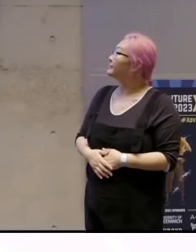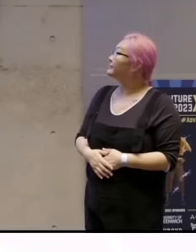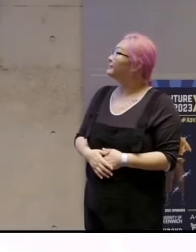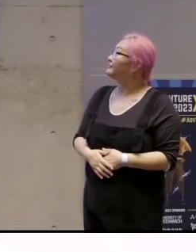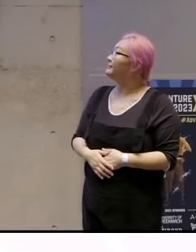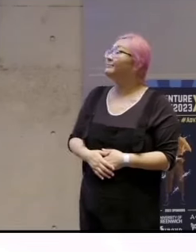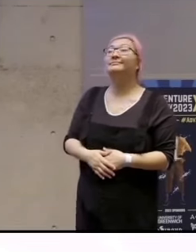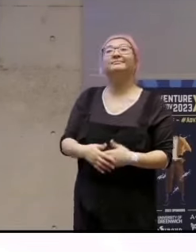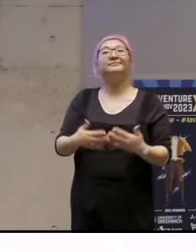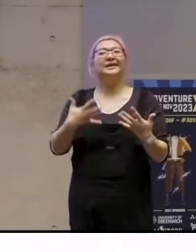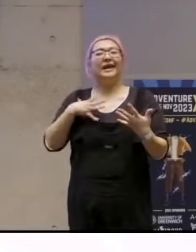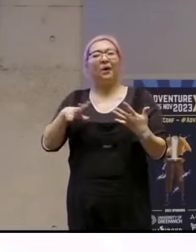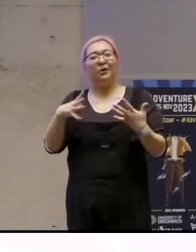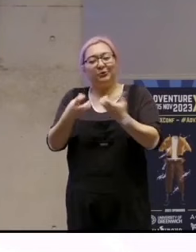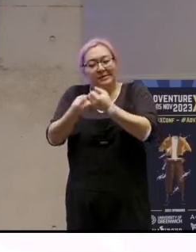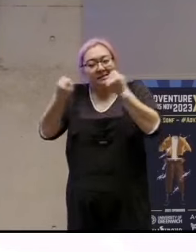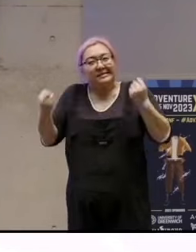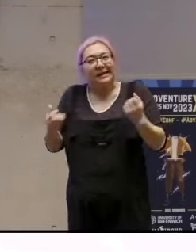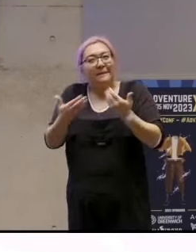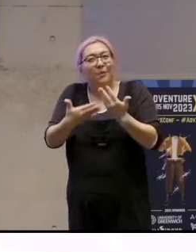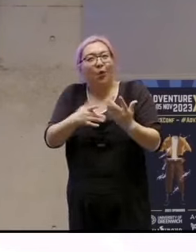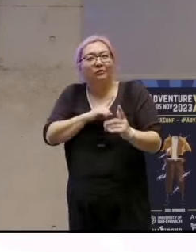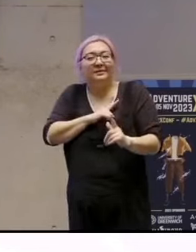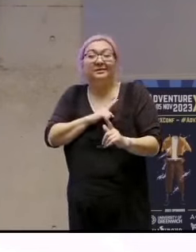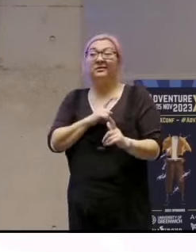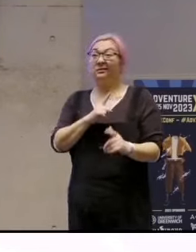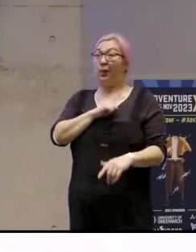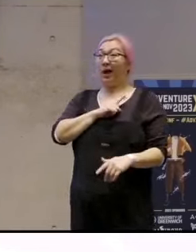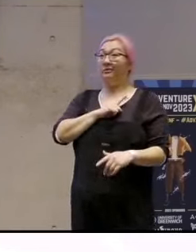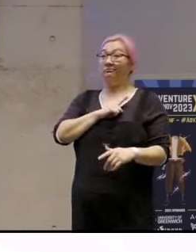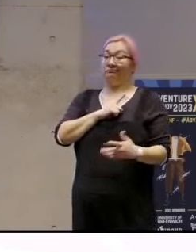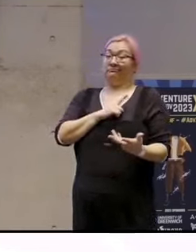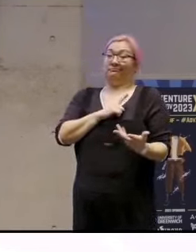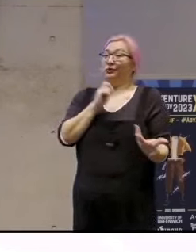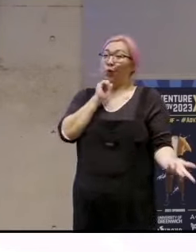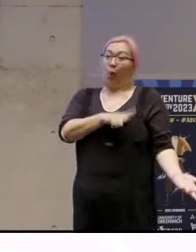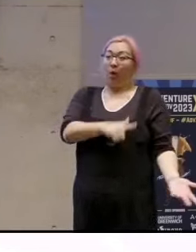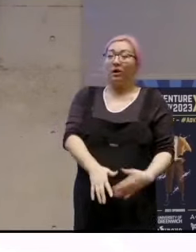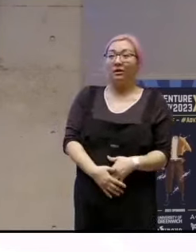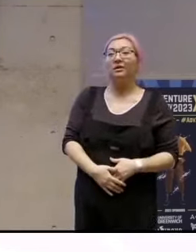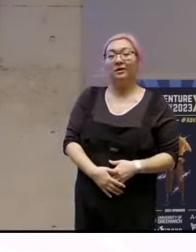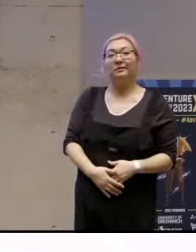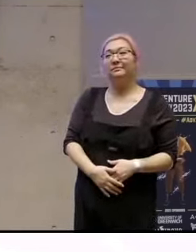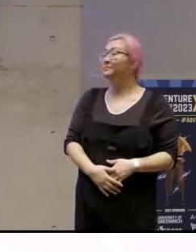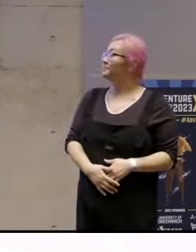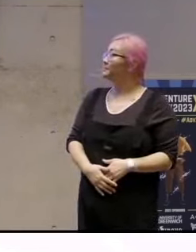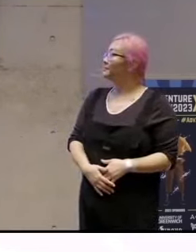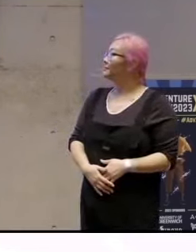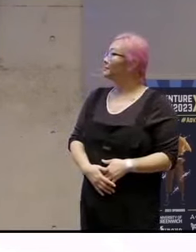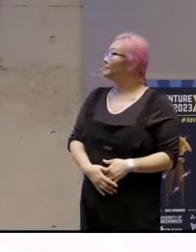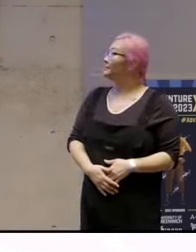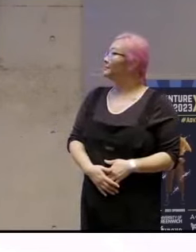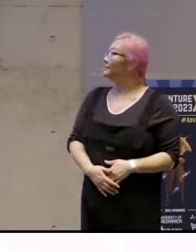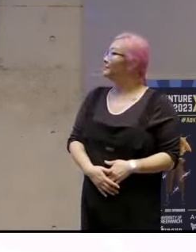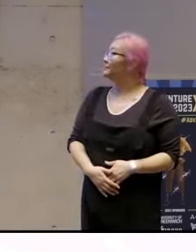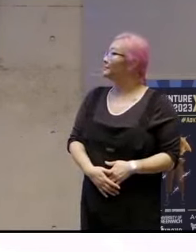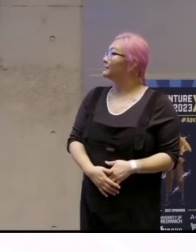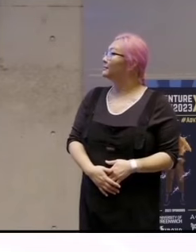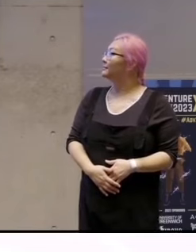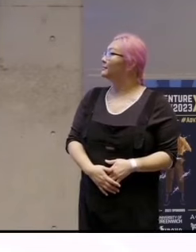So because it's cool. And this is quite often the sort of initial thing that kind of sparks